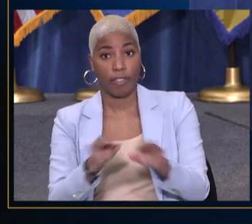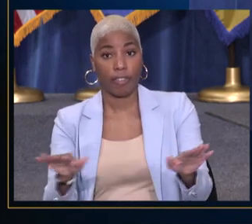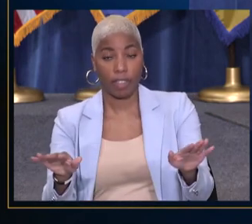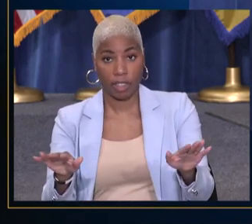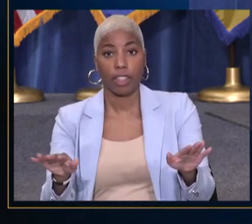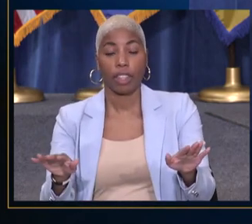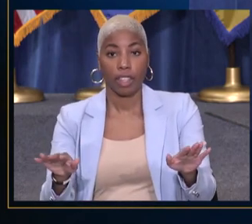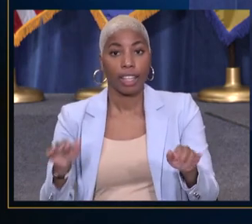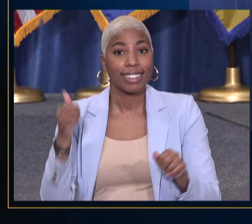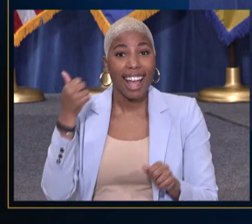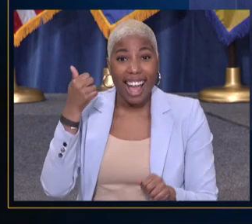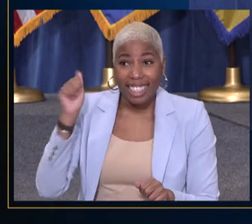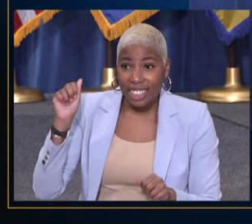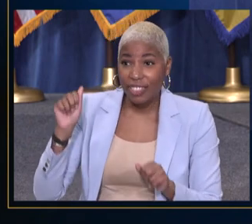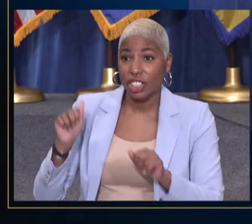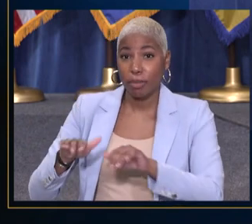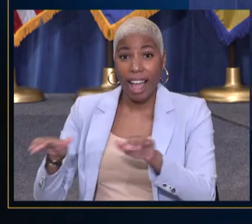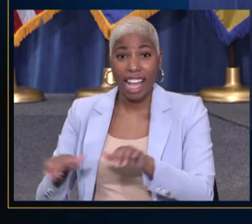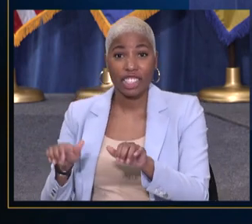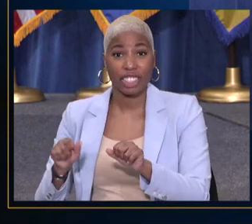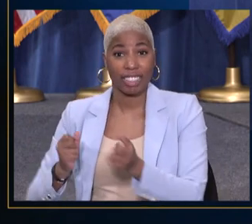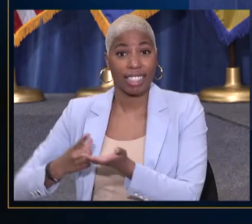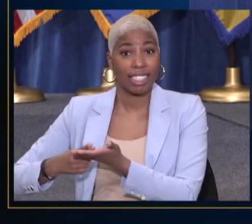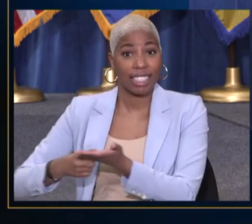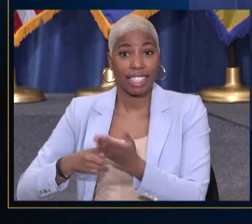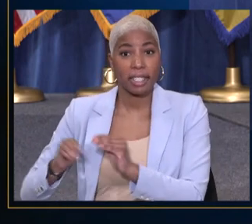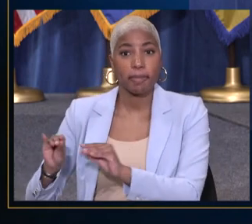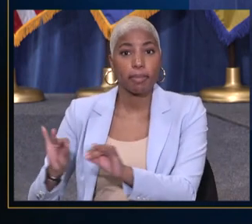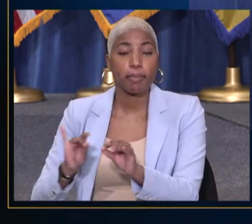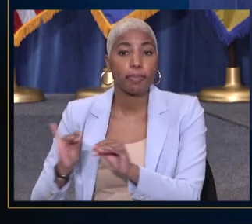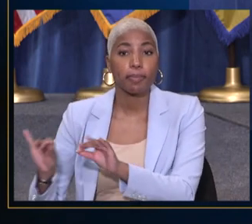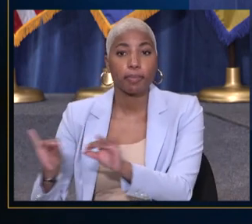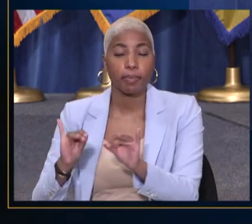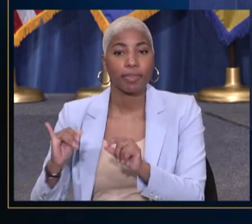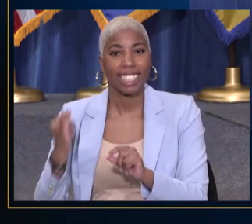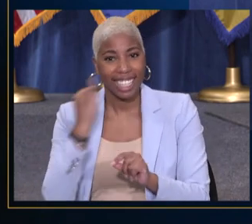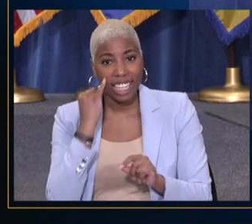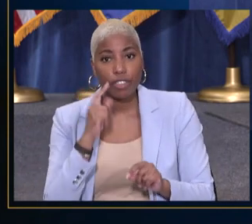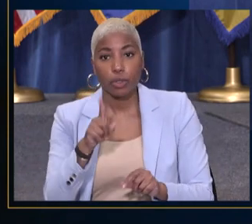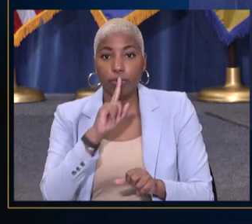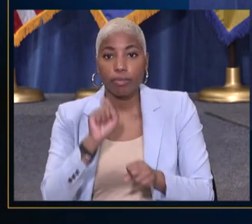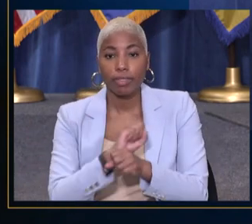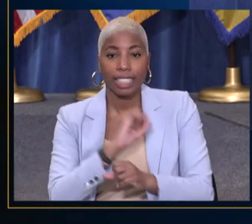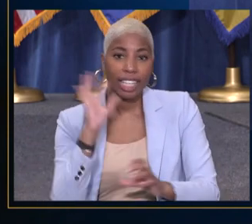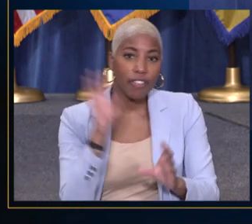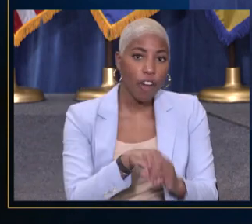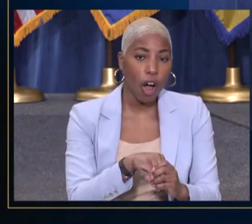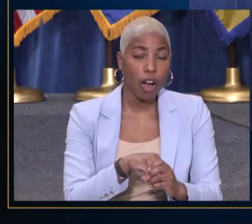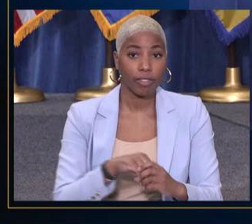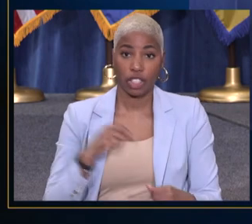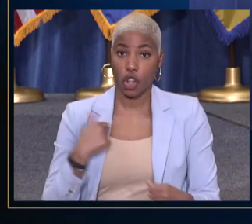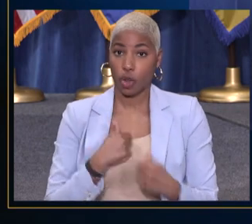activism without action is just a conversation, and that being involved. And we're here talking about Black history